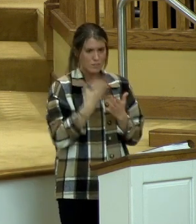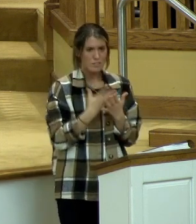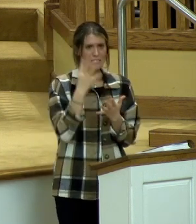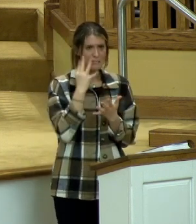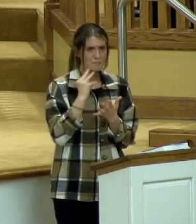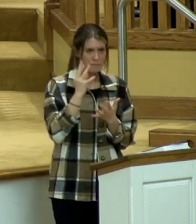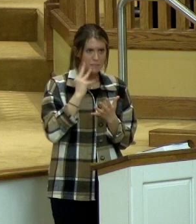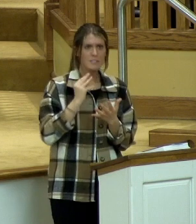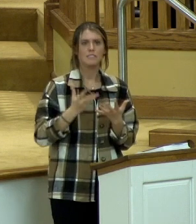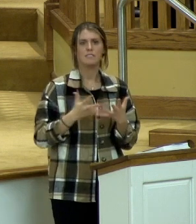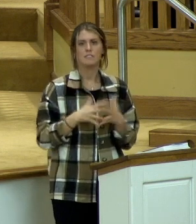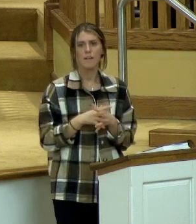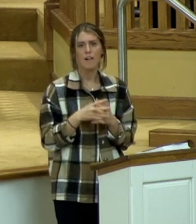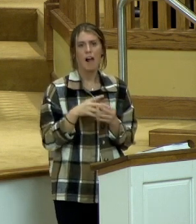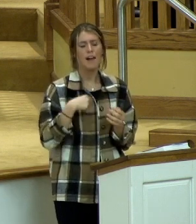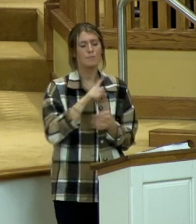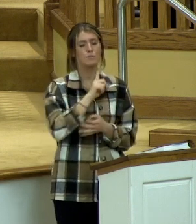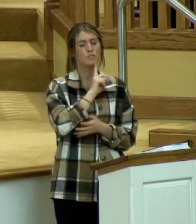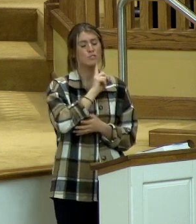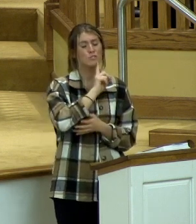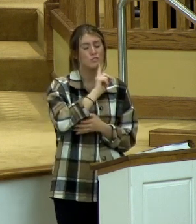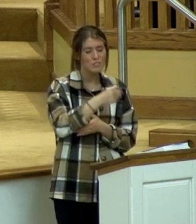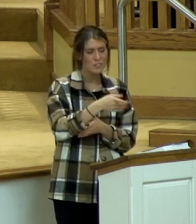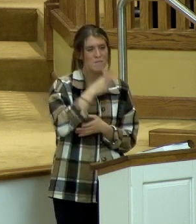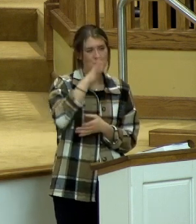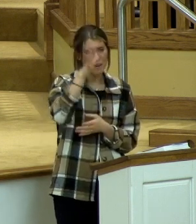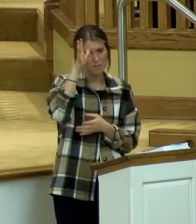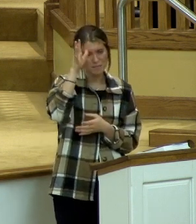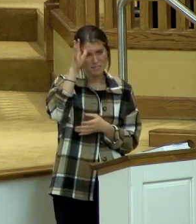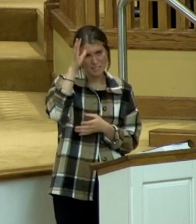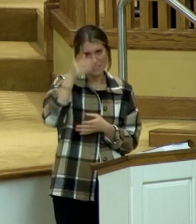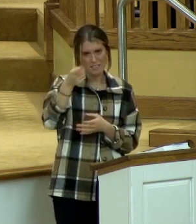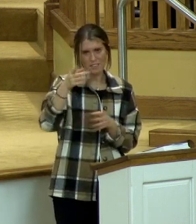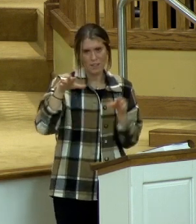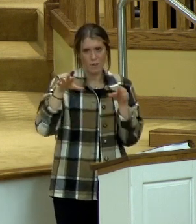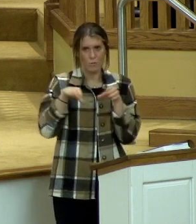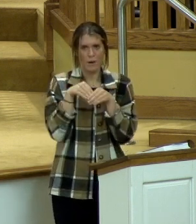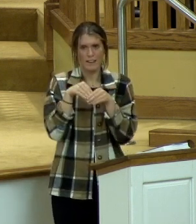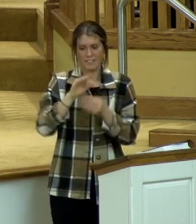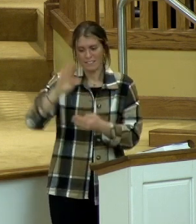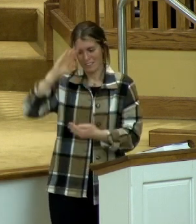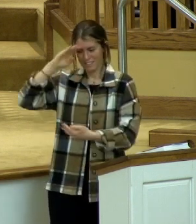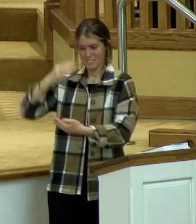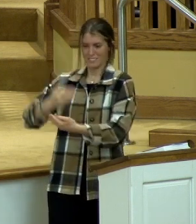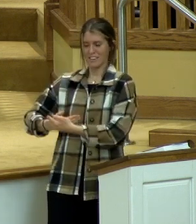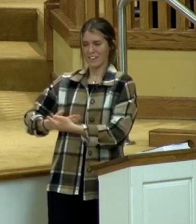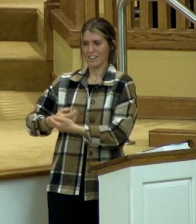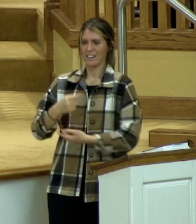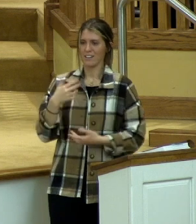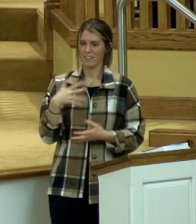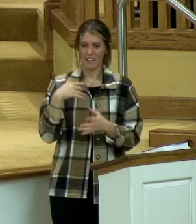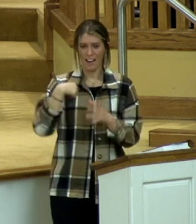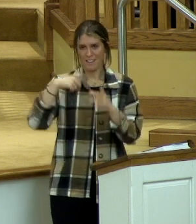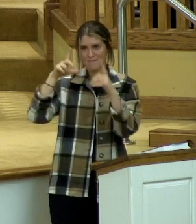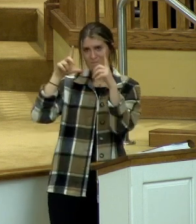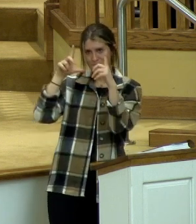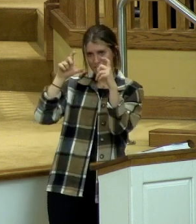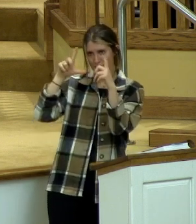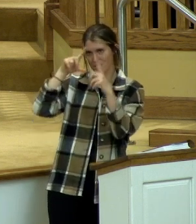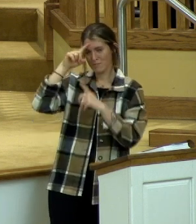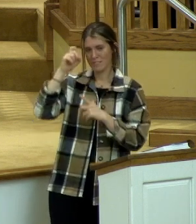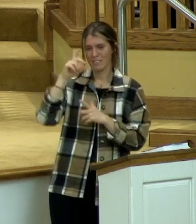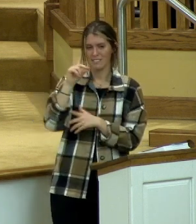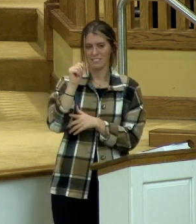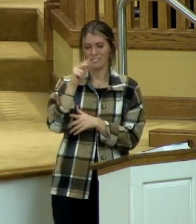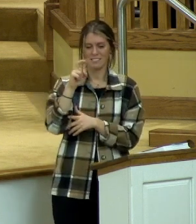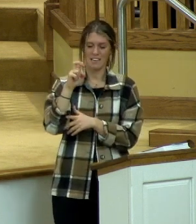experiences. I'm sure Mom and Dad, Mark and Jennifer, wondered at the wedding marriage of their son. Hard to believe. I was taking pictures because Dave Bishop's